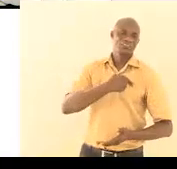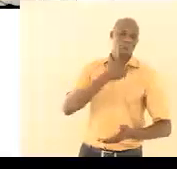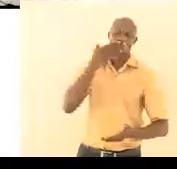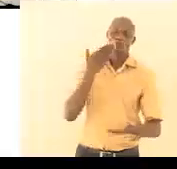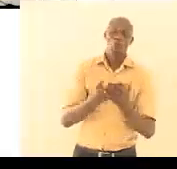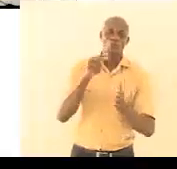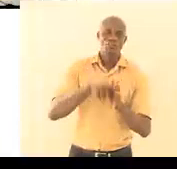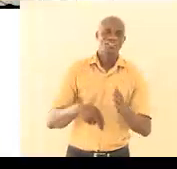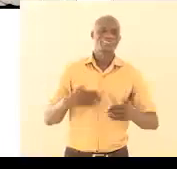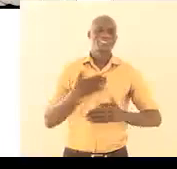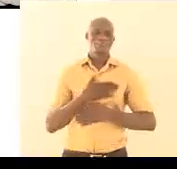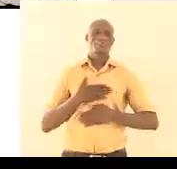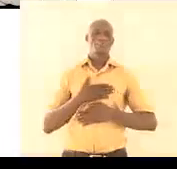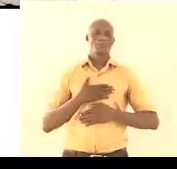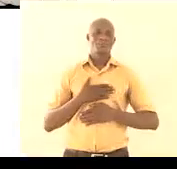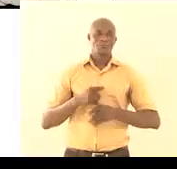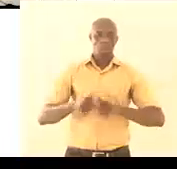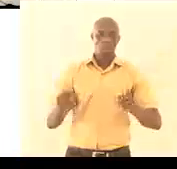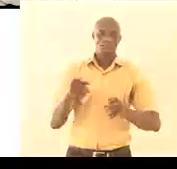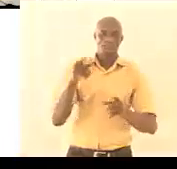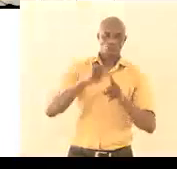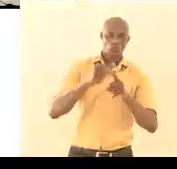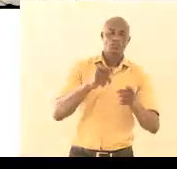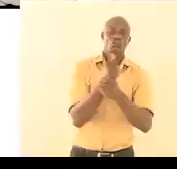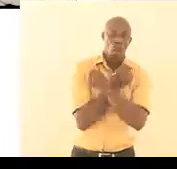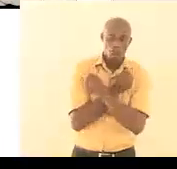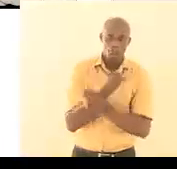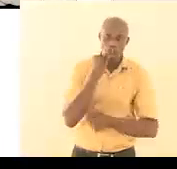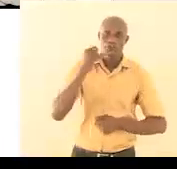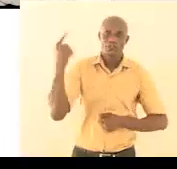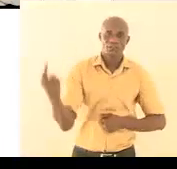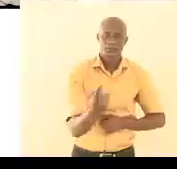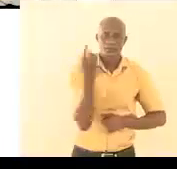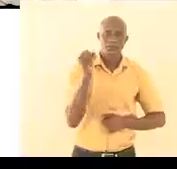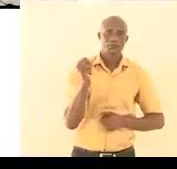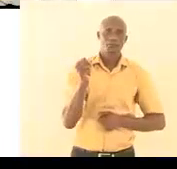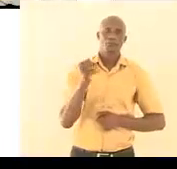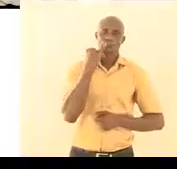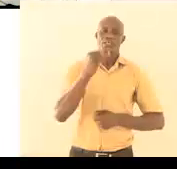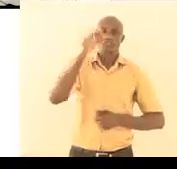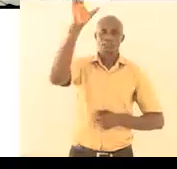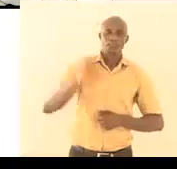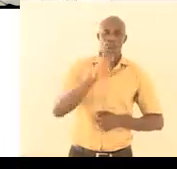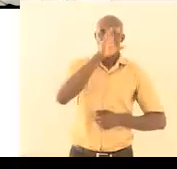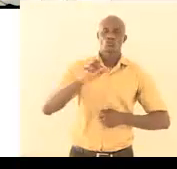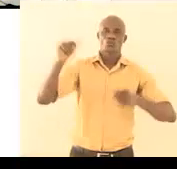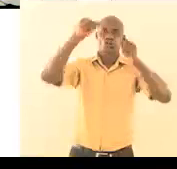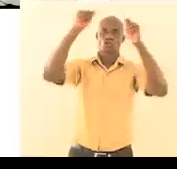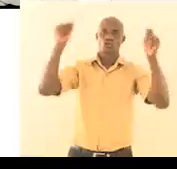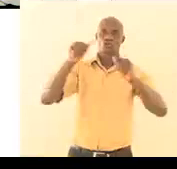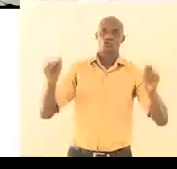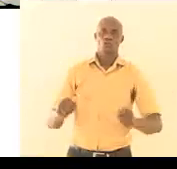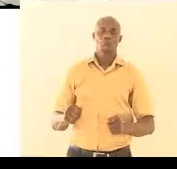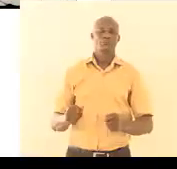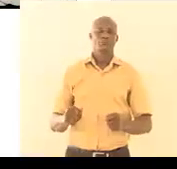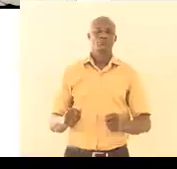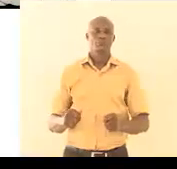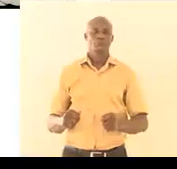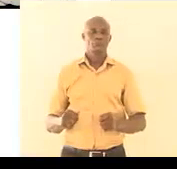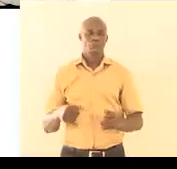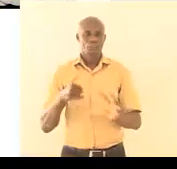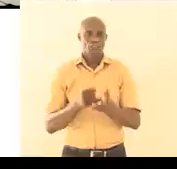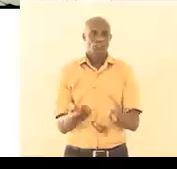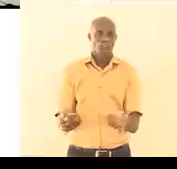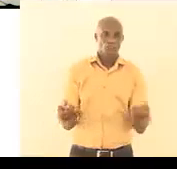of goodness and pleasure. But the word love is always cross-shaped. It comes in the form of a